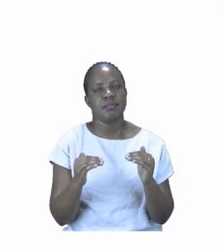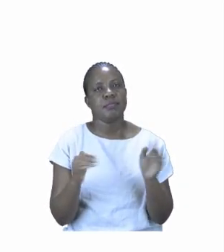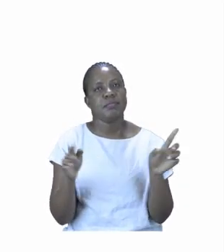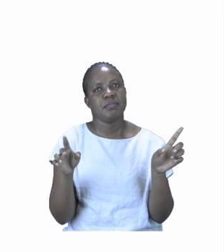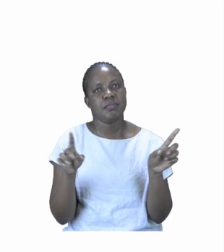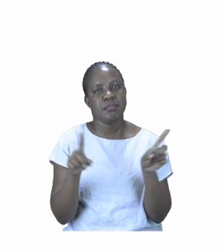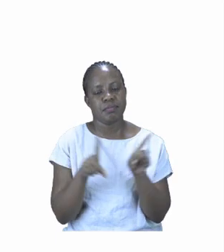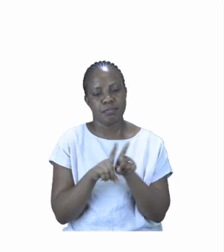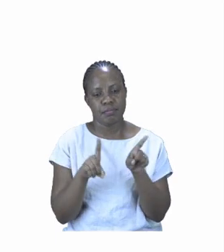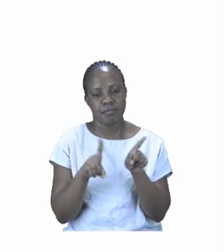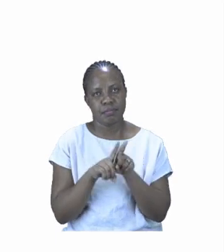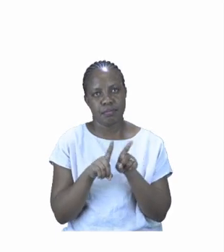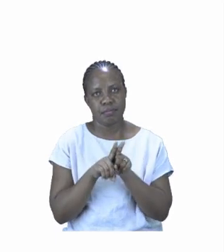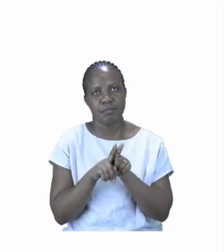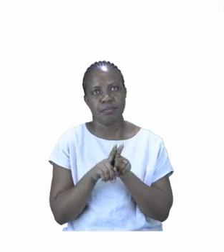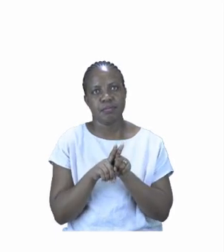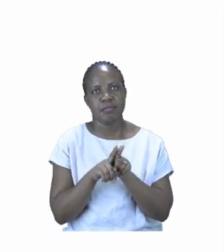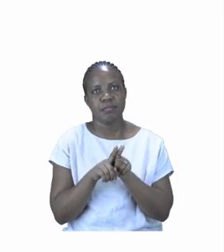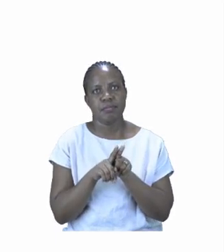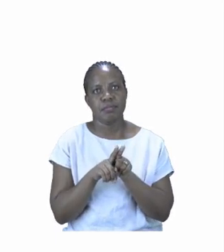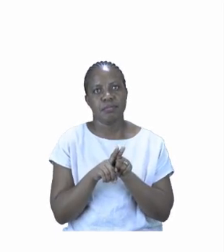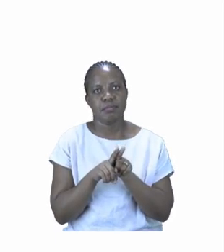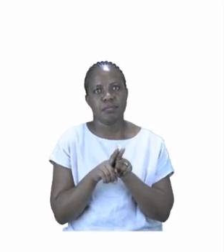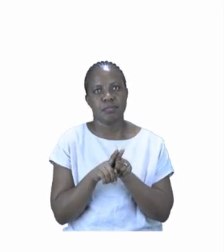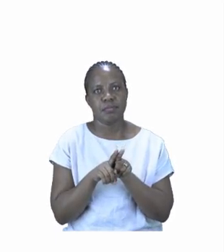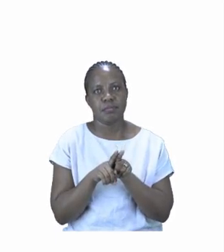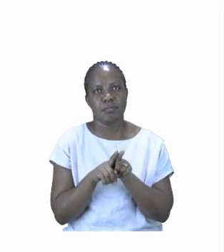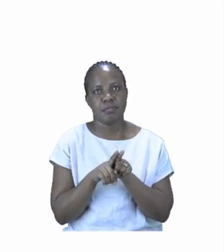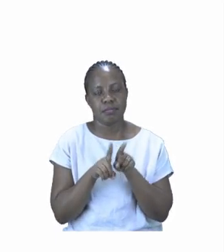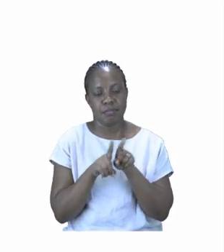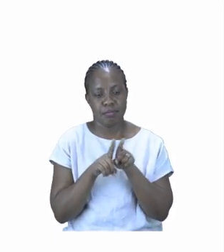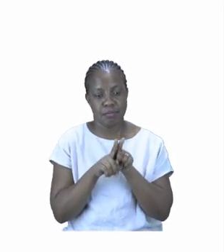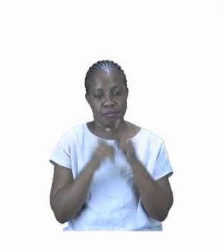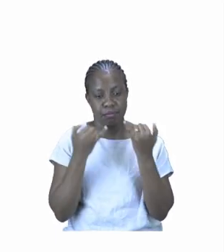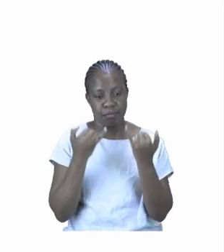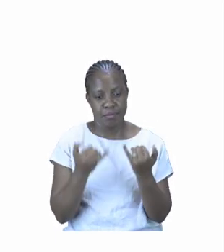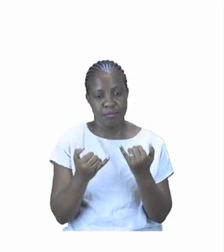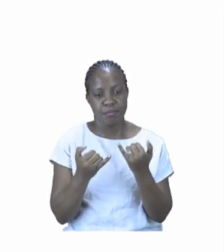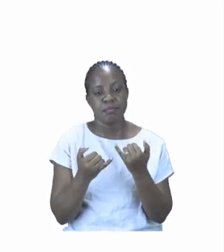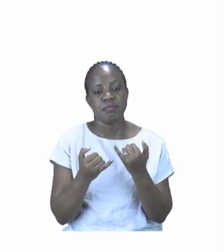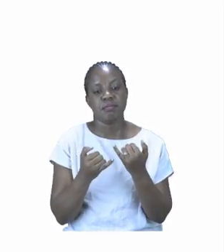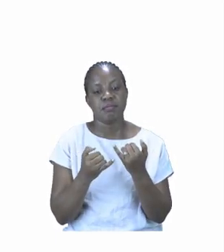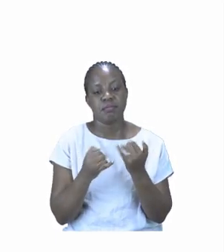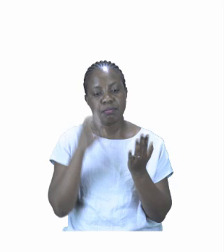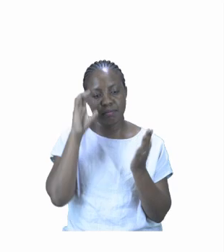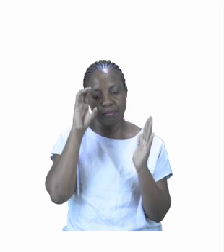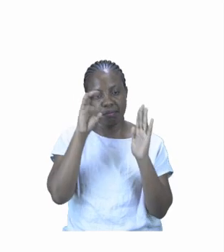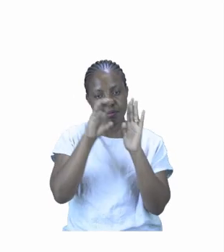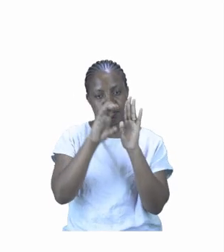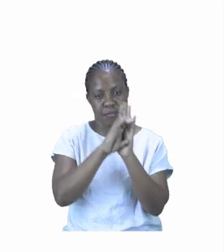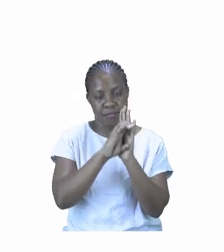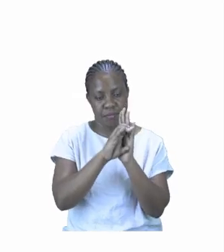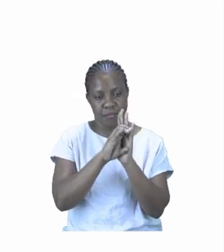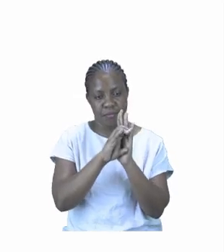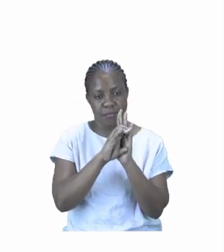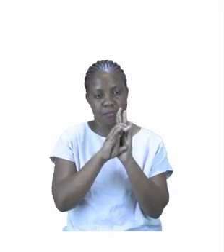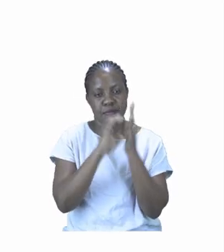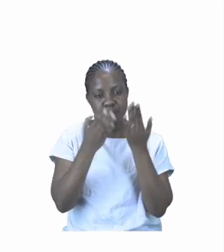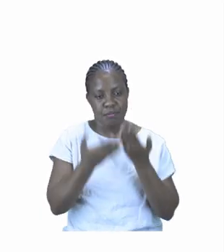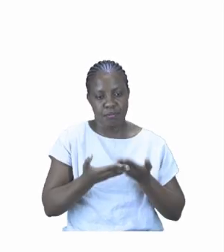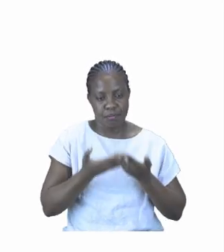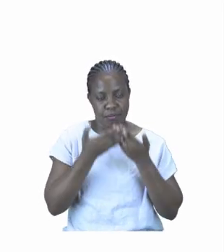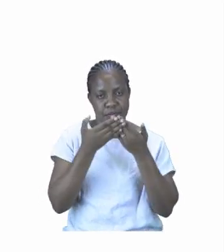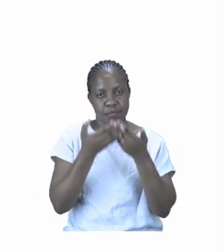vowels. But this time we have pictures. The pictures are helping us choose the